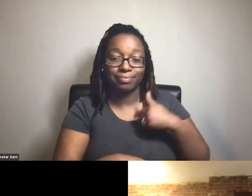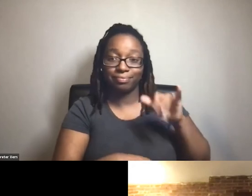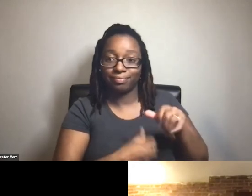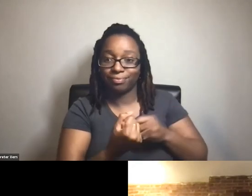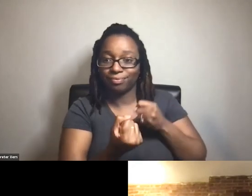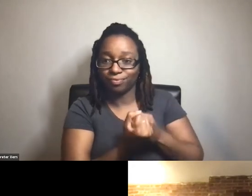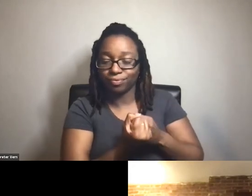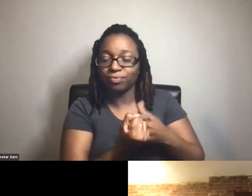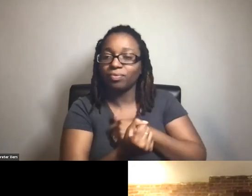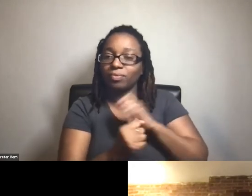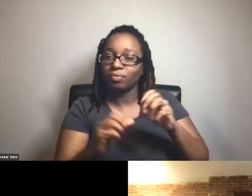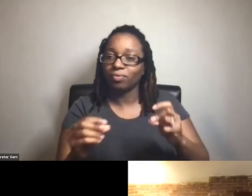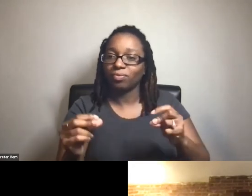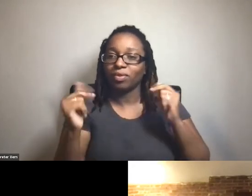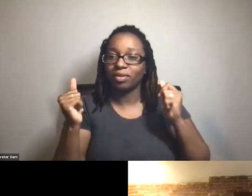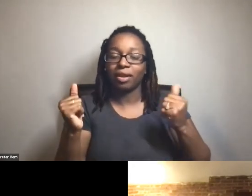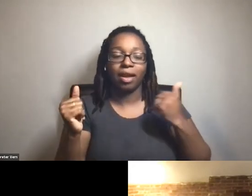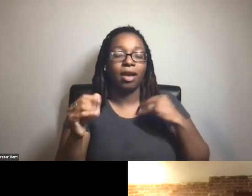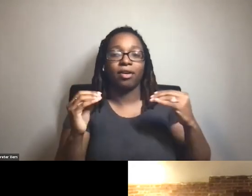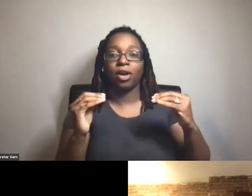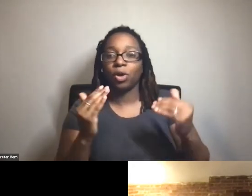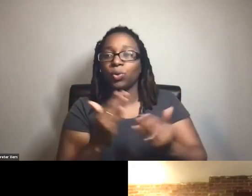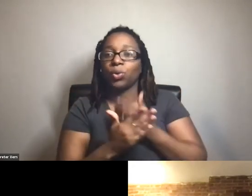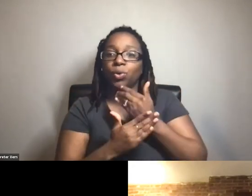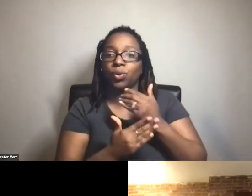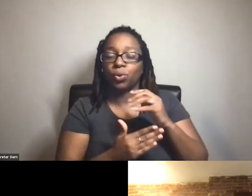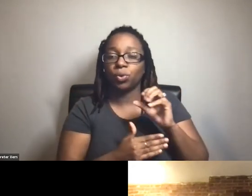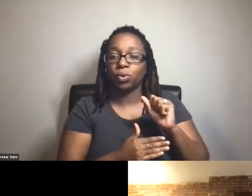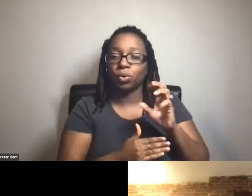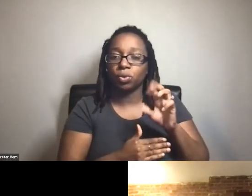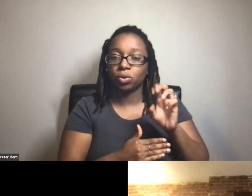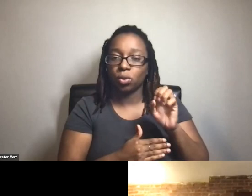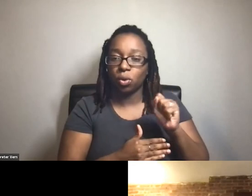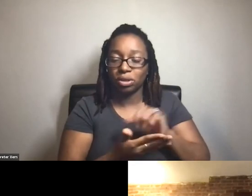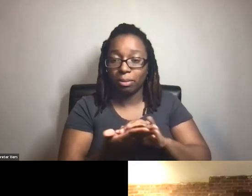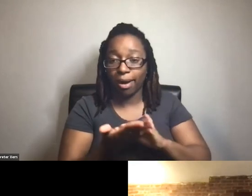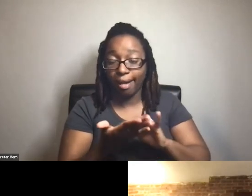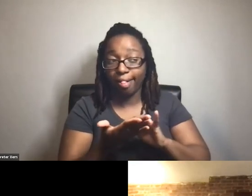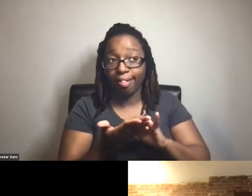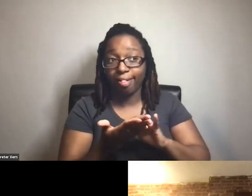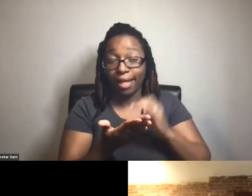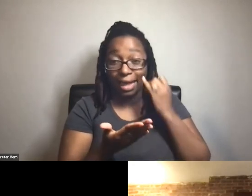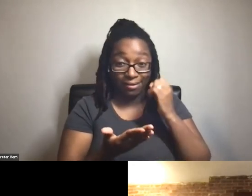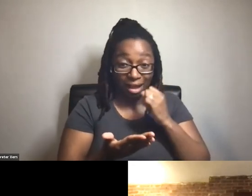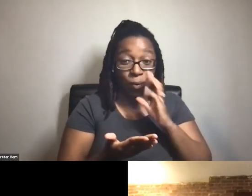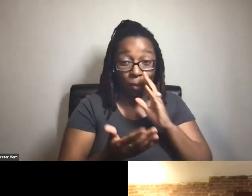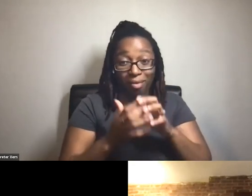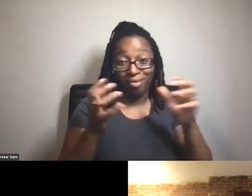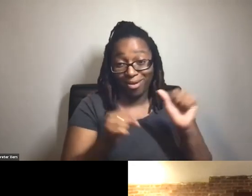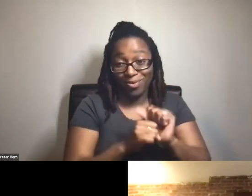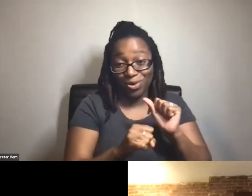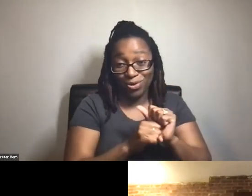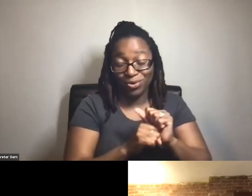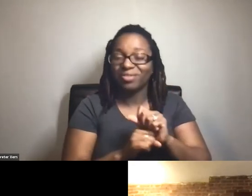quickly create new scores in Braille, which is something that takes a lot of work otherwise. So yep, so you can export your